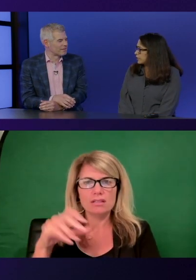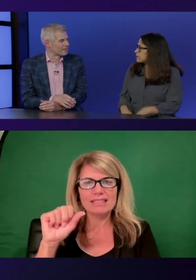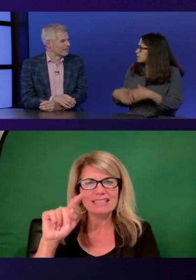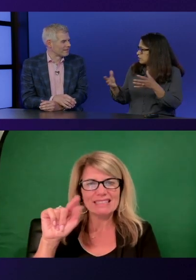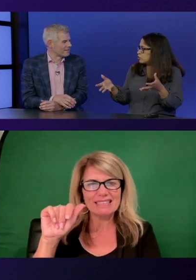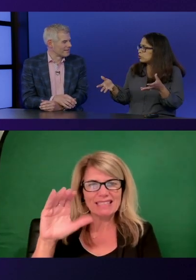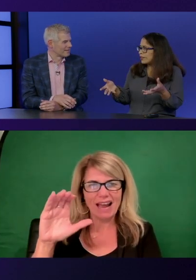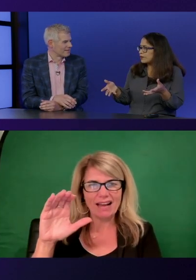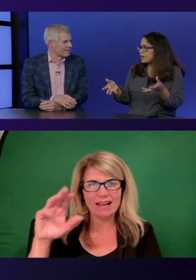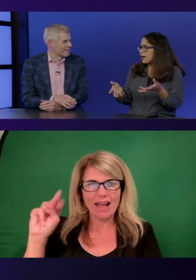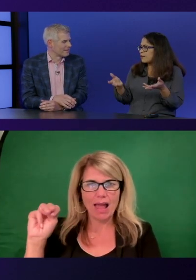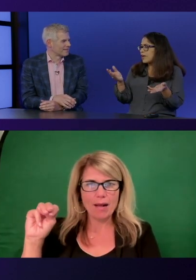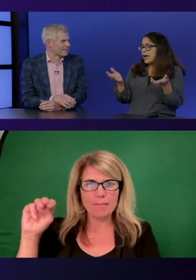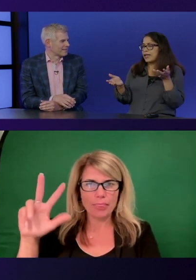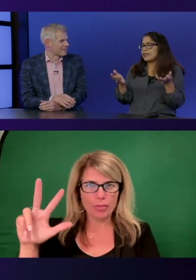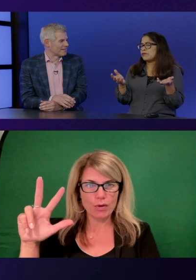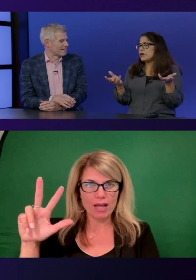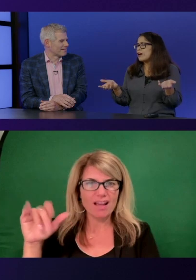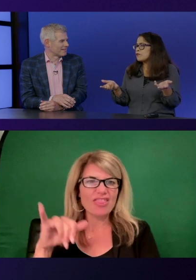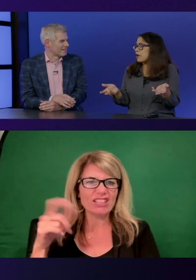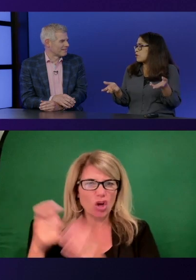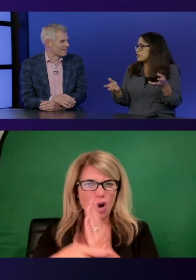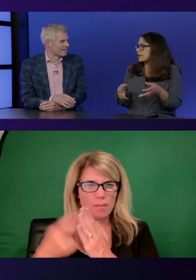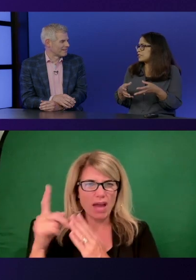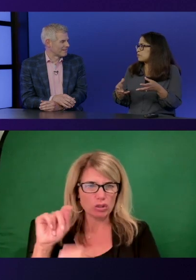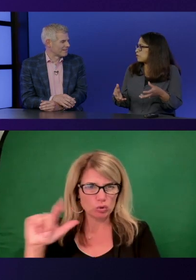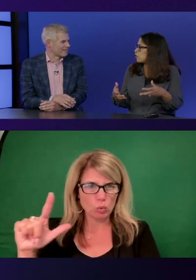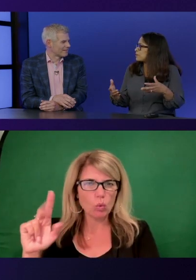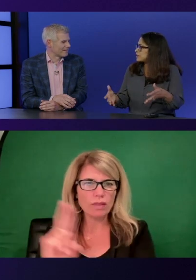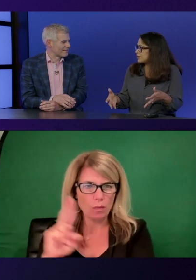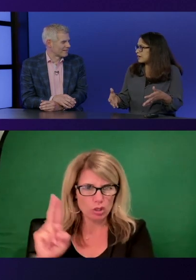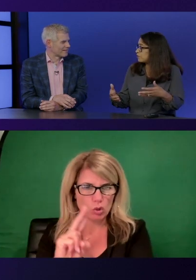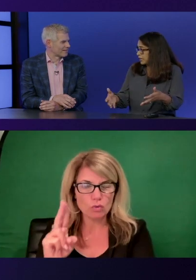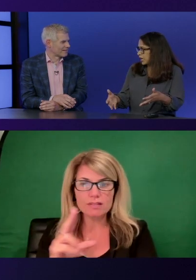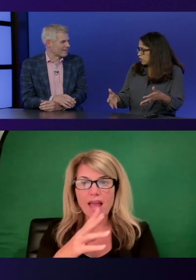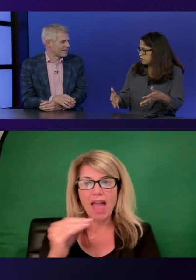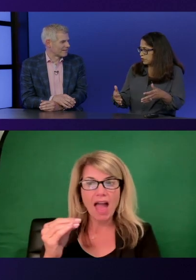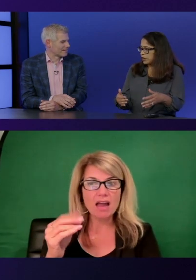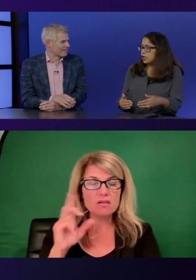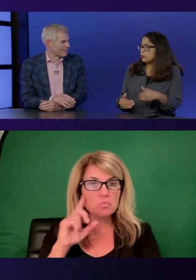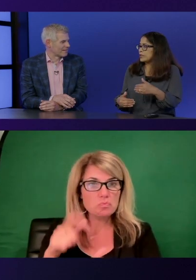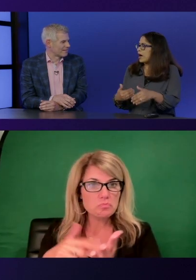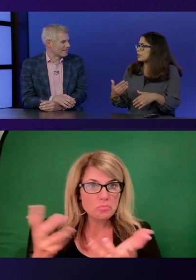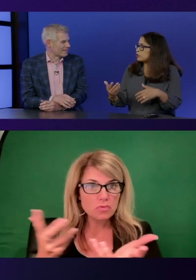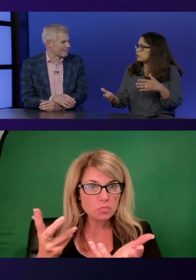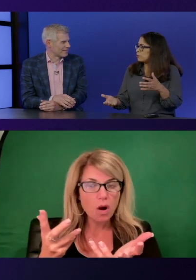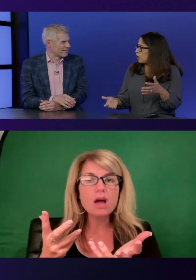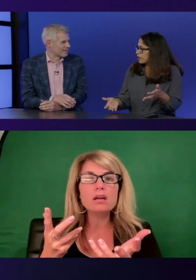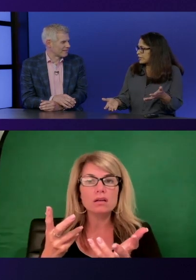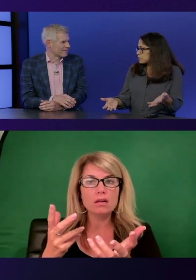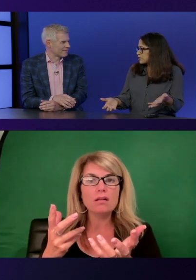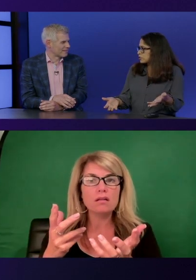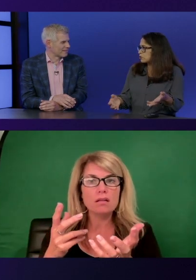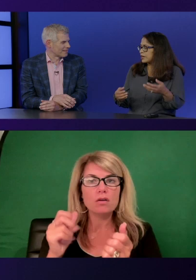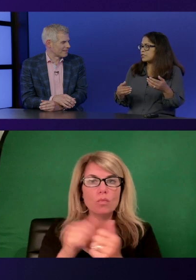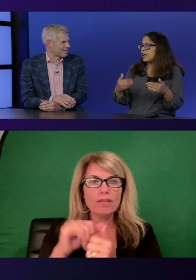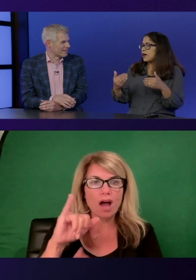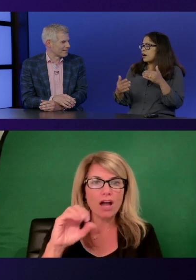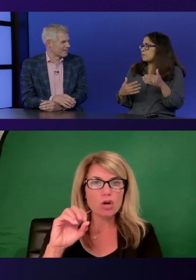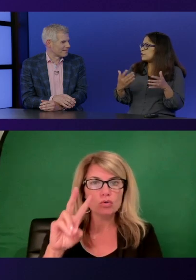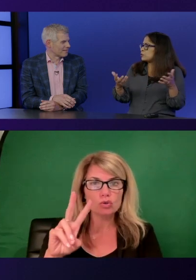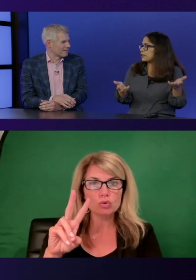M3 audit tool that we have. And we have found that the performance that we can offer with IO2 block express